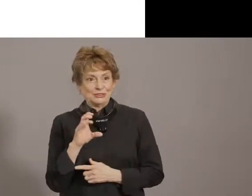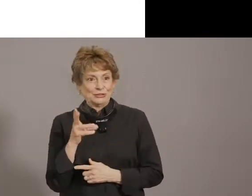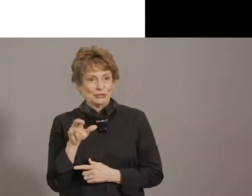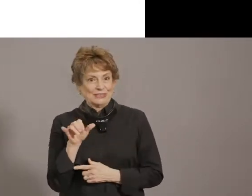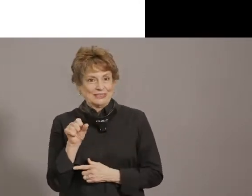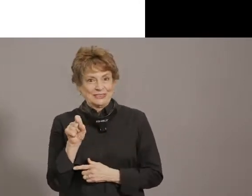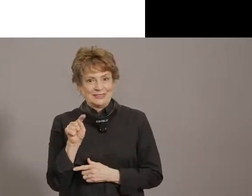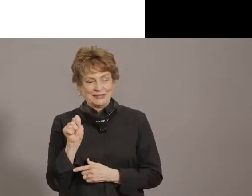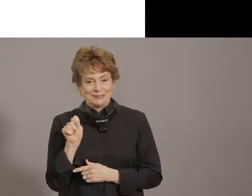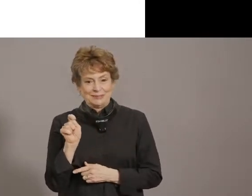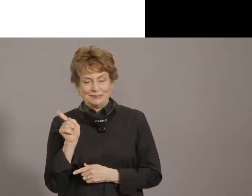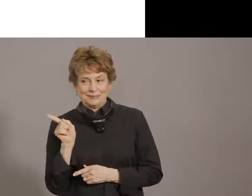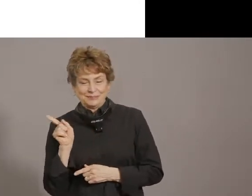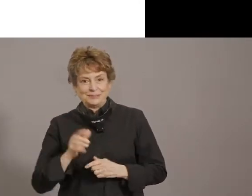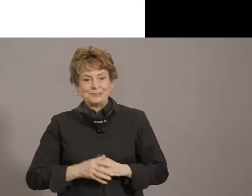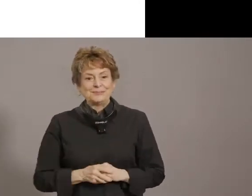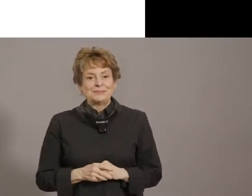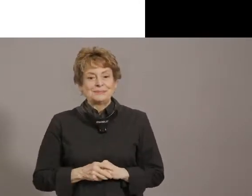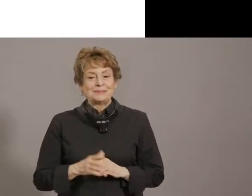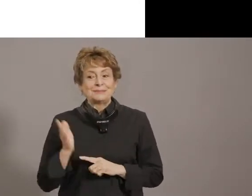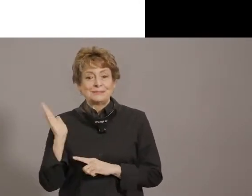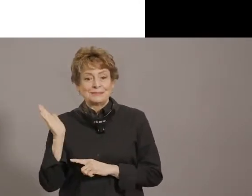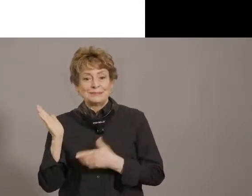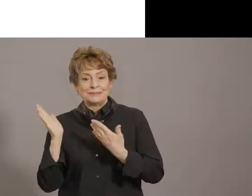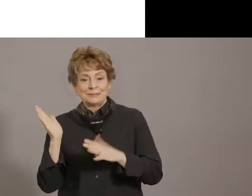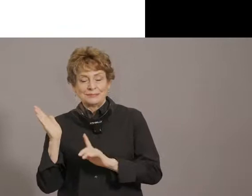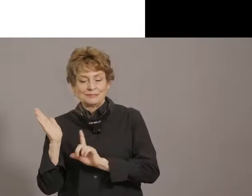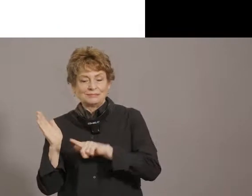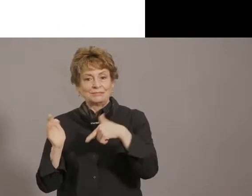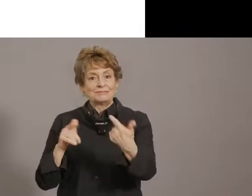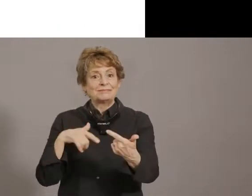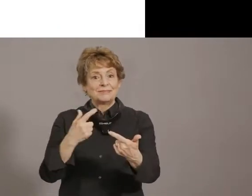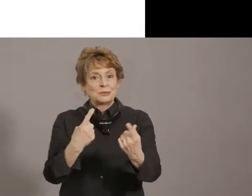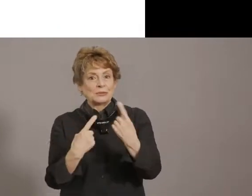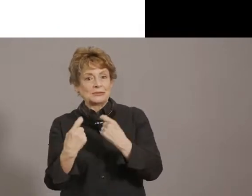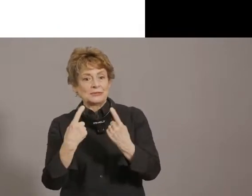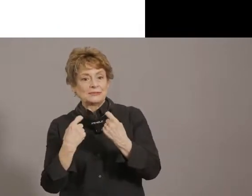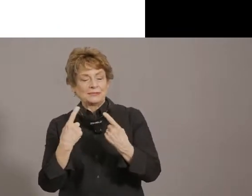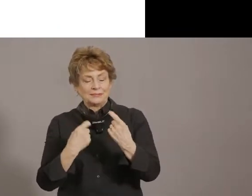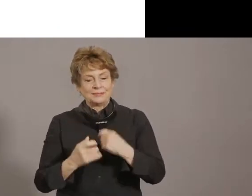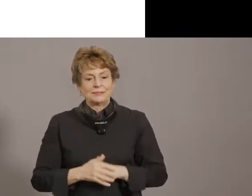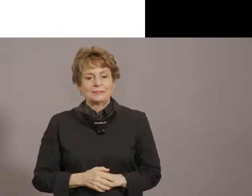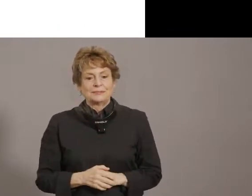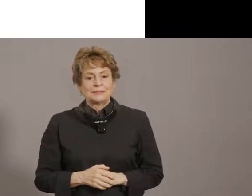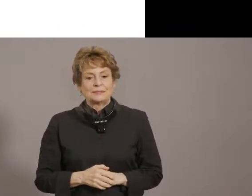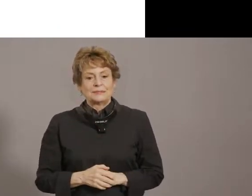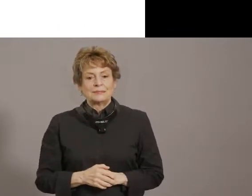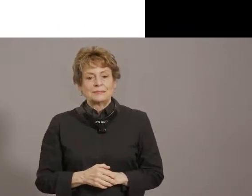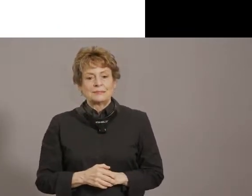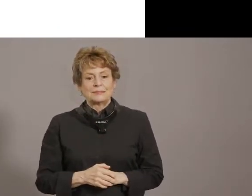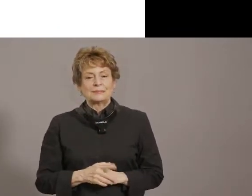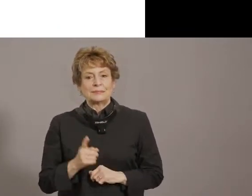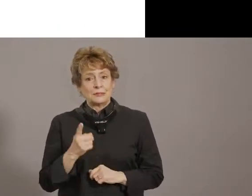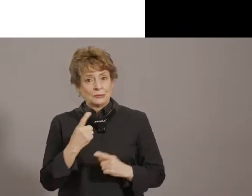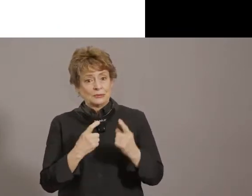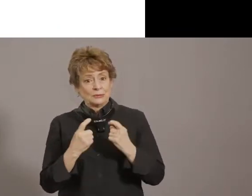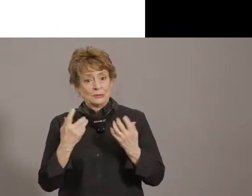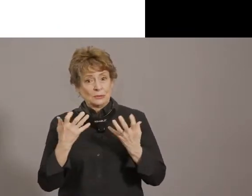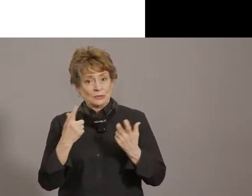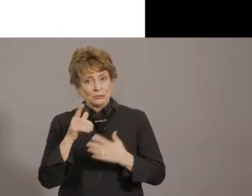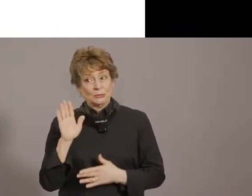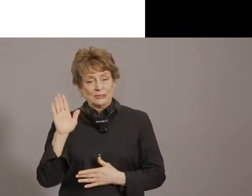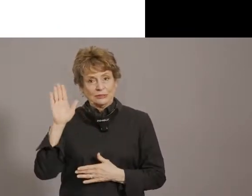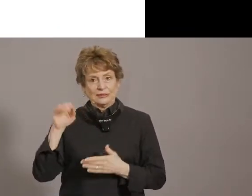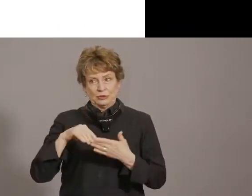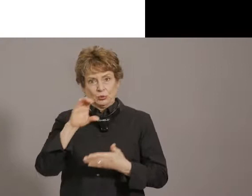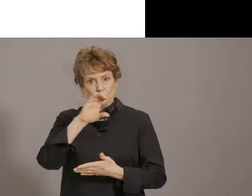presentation and then you're welcome to ask questions. Please raise your hand in Zoom to ask questions. We do have a stop at 2 o'clock. So thank